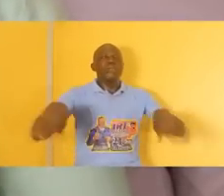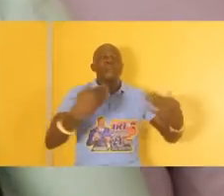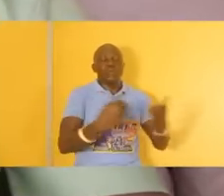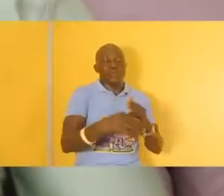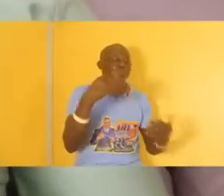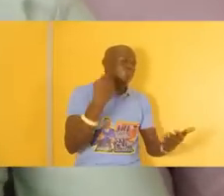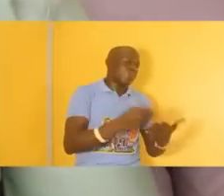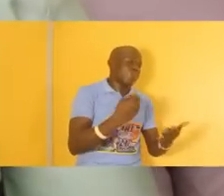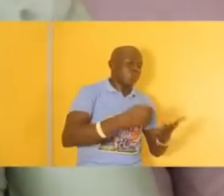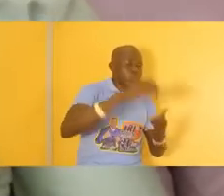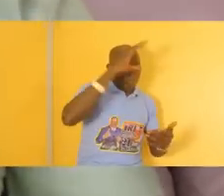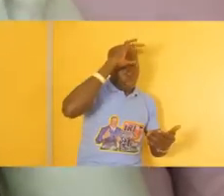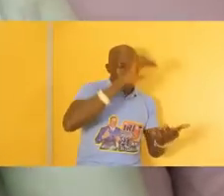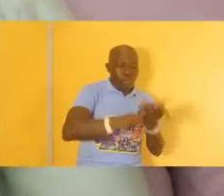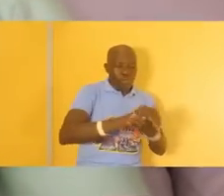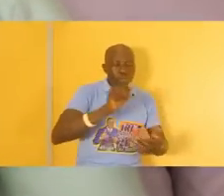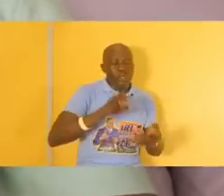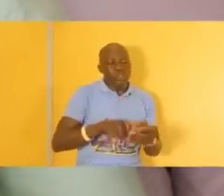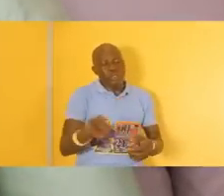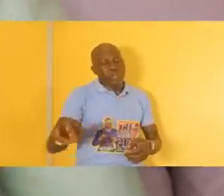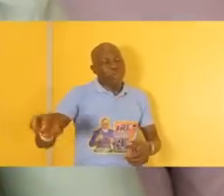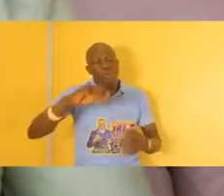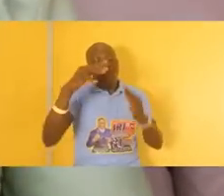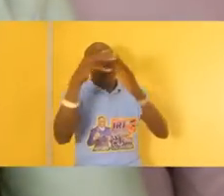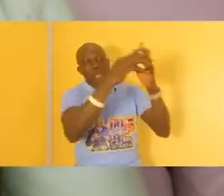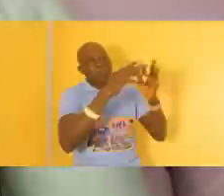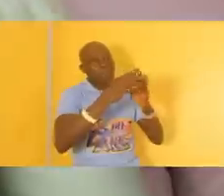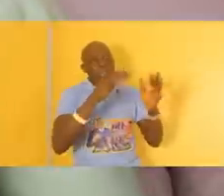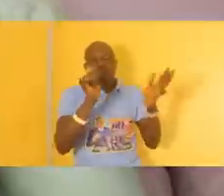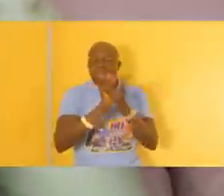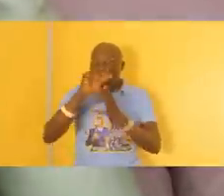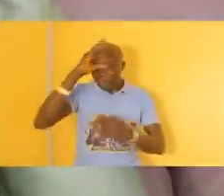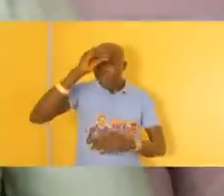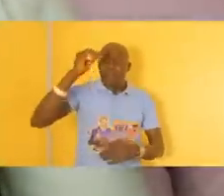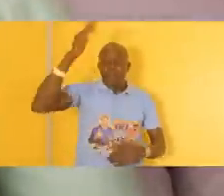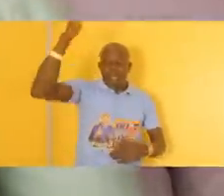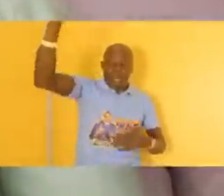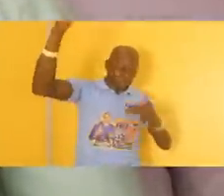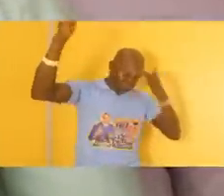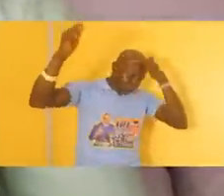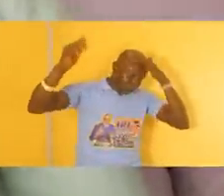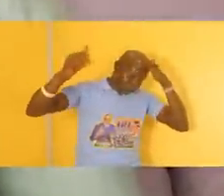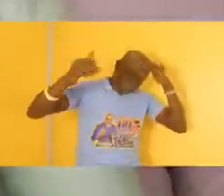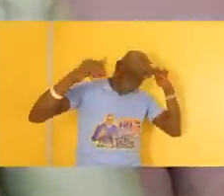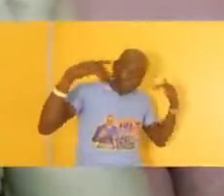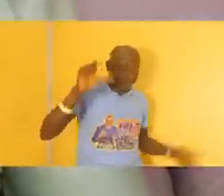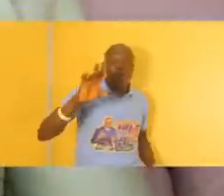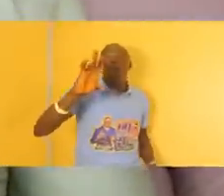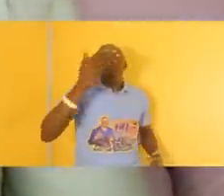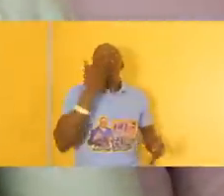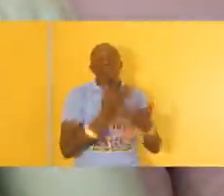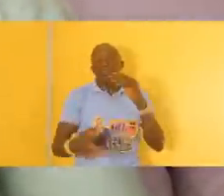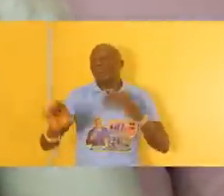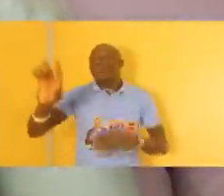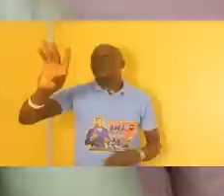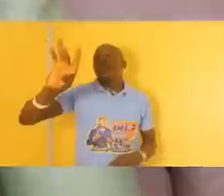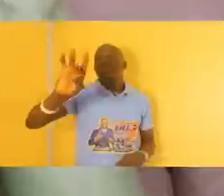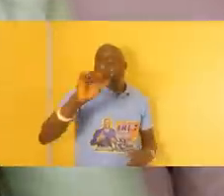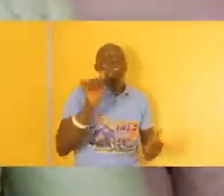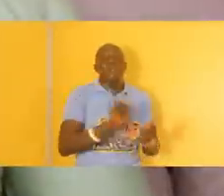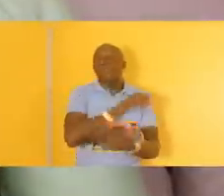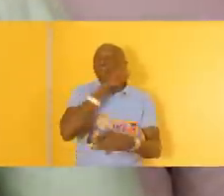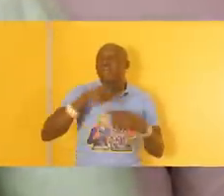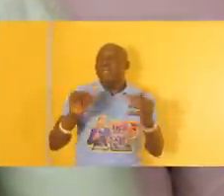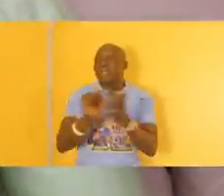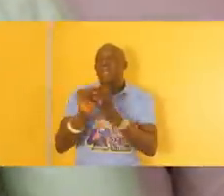that bought the land. The woman built it. What a young baby. They were living together. Tell us what happened. That man. Oh, what